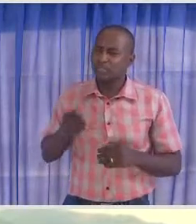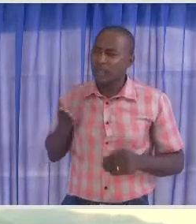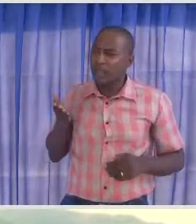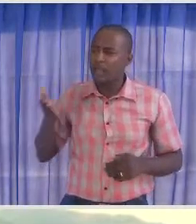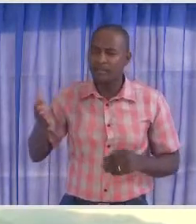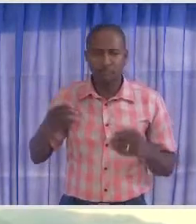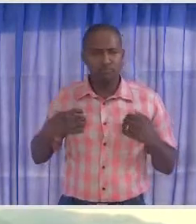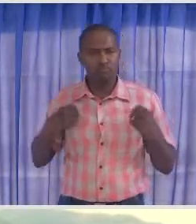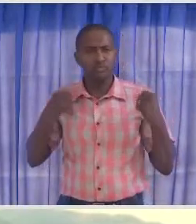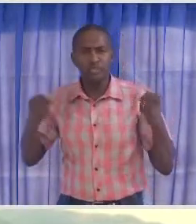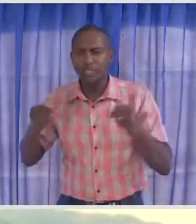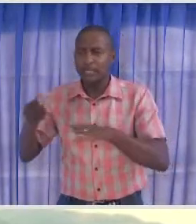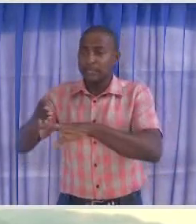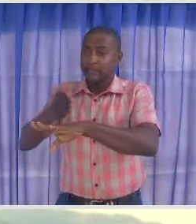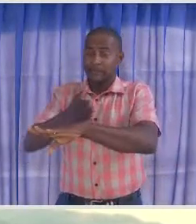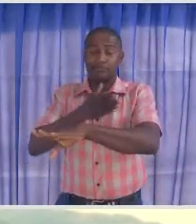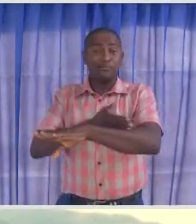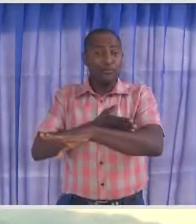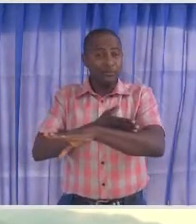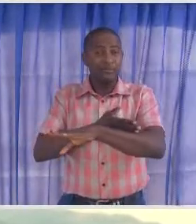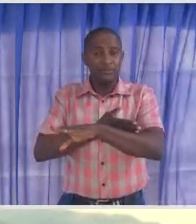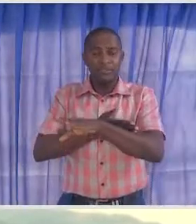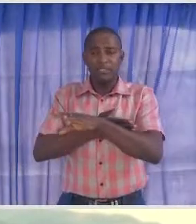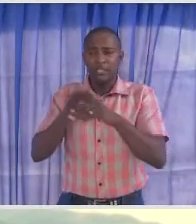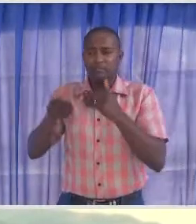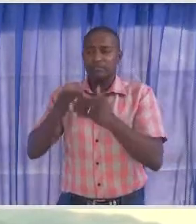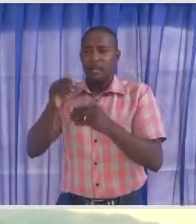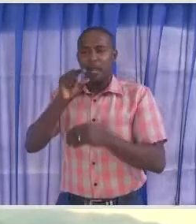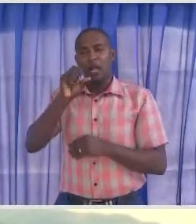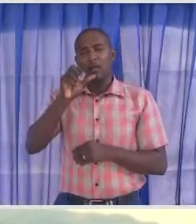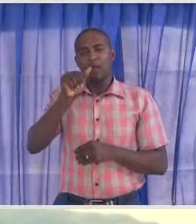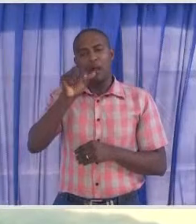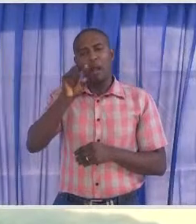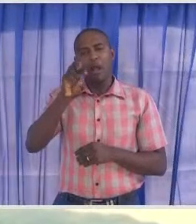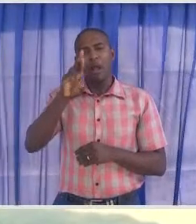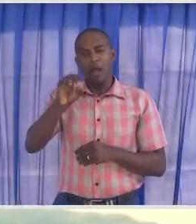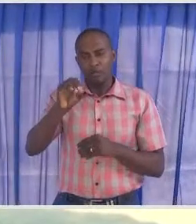strengthening and improving the agro-productive force as well